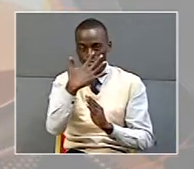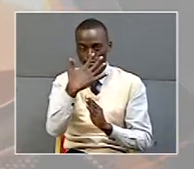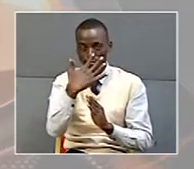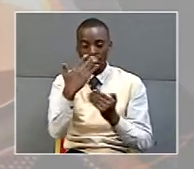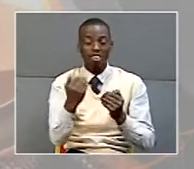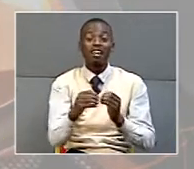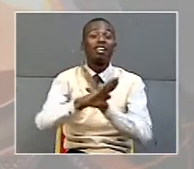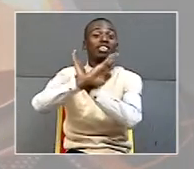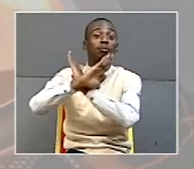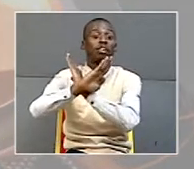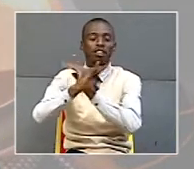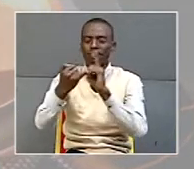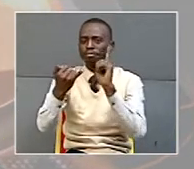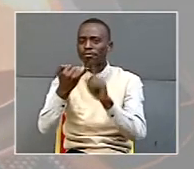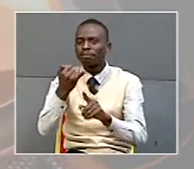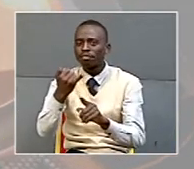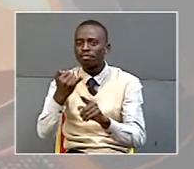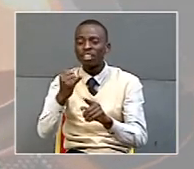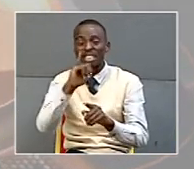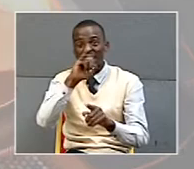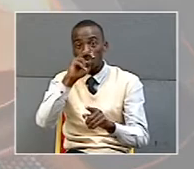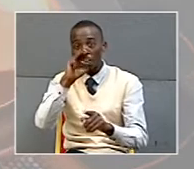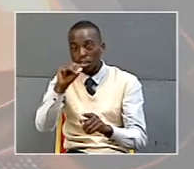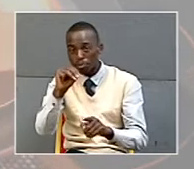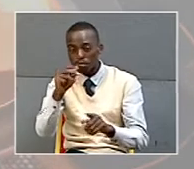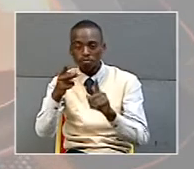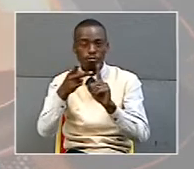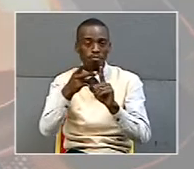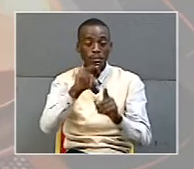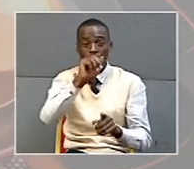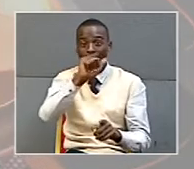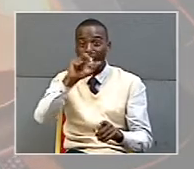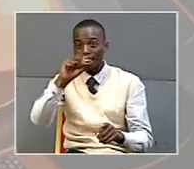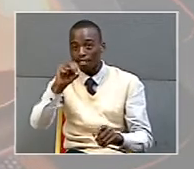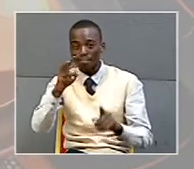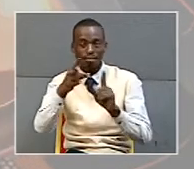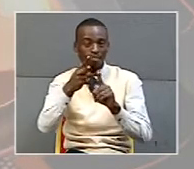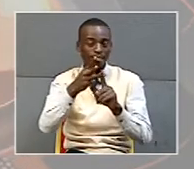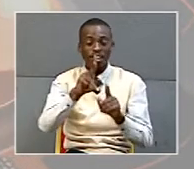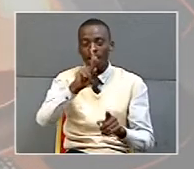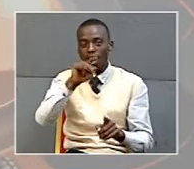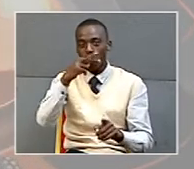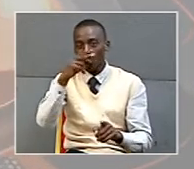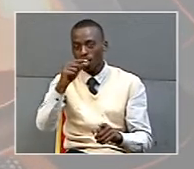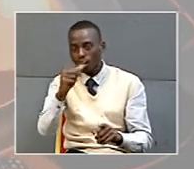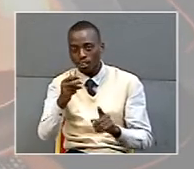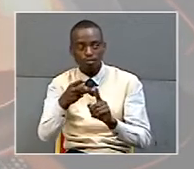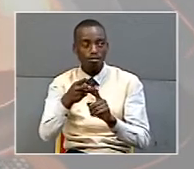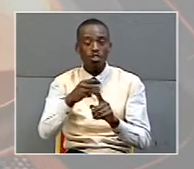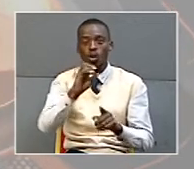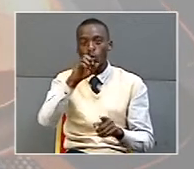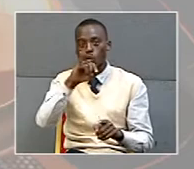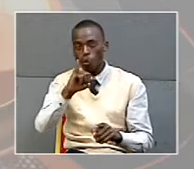The suspended MPs include Ibrahim Semujunganda, Alan Sewanyana, Gerald Karuhanga, Jonathan